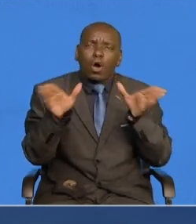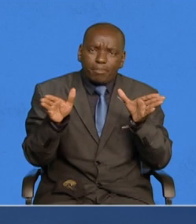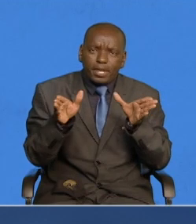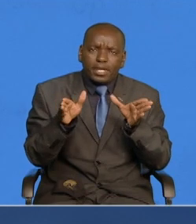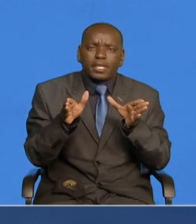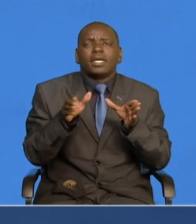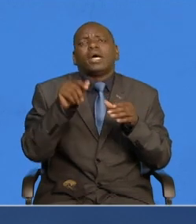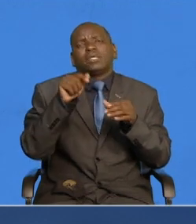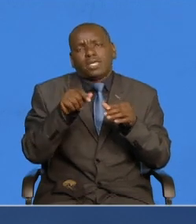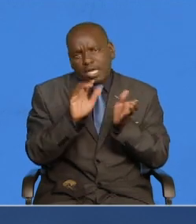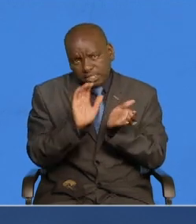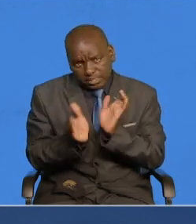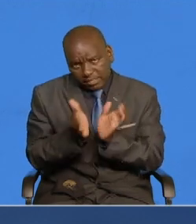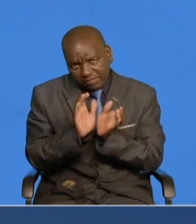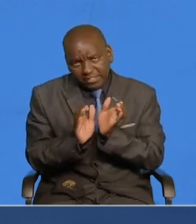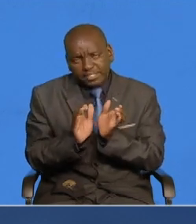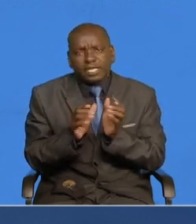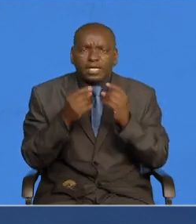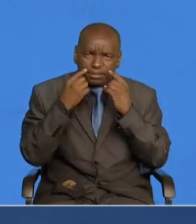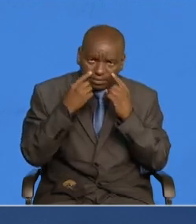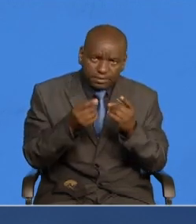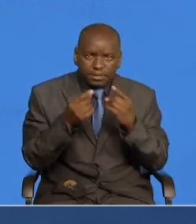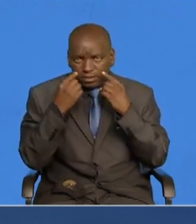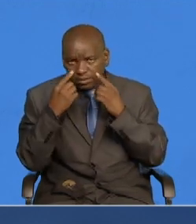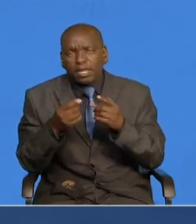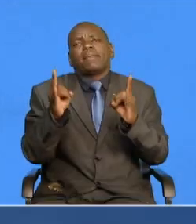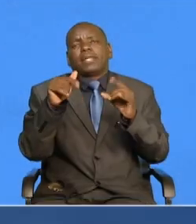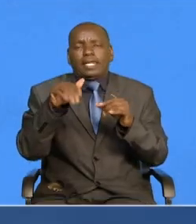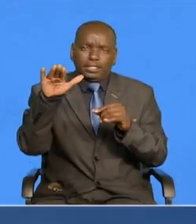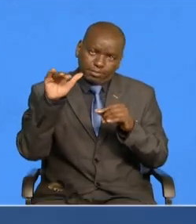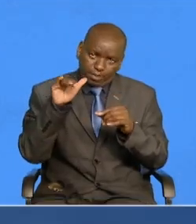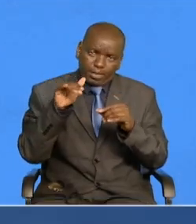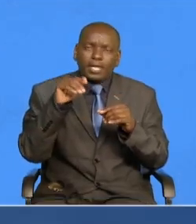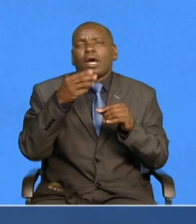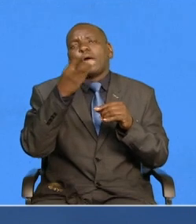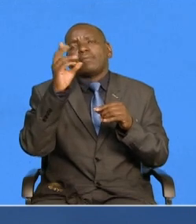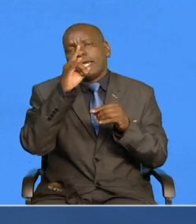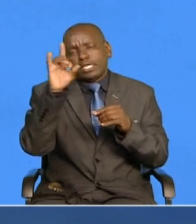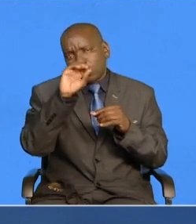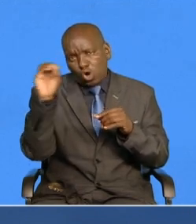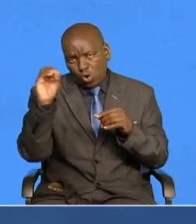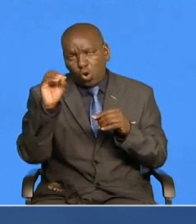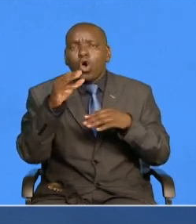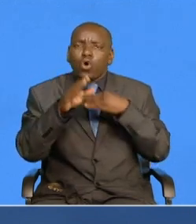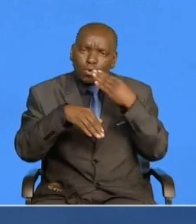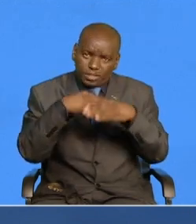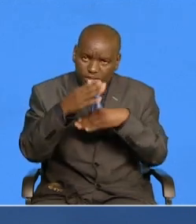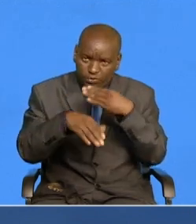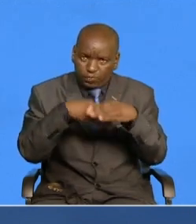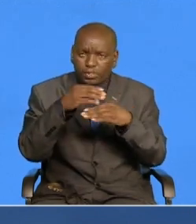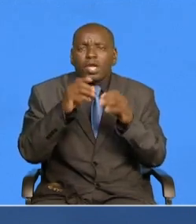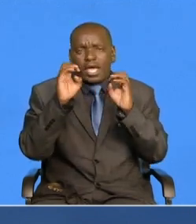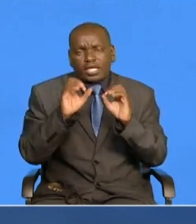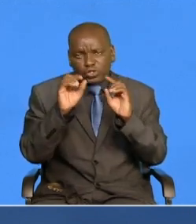with adequate safety and surveillance measures in place. According to WHO, continuity